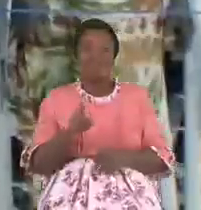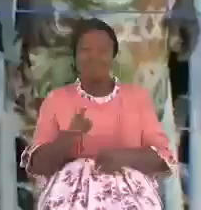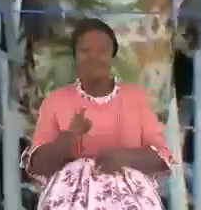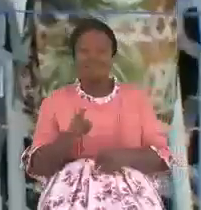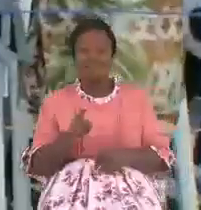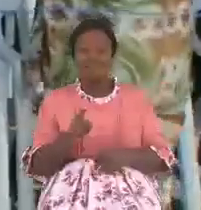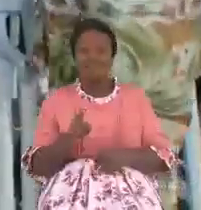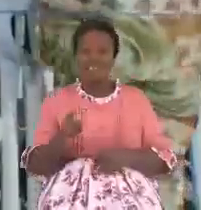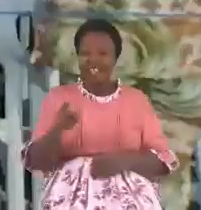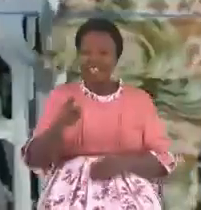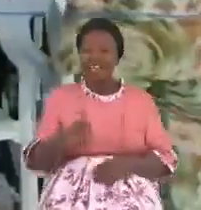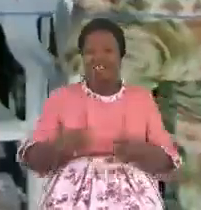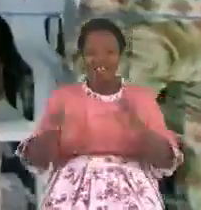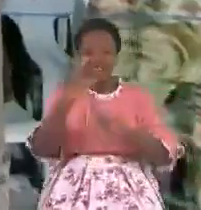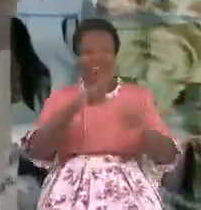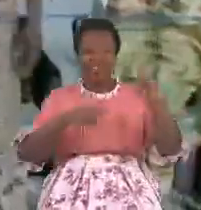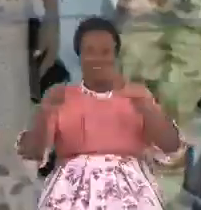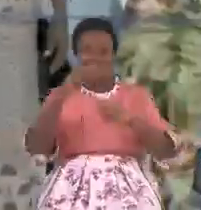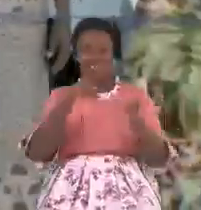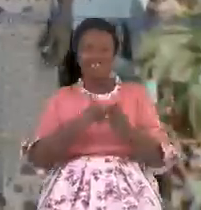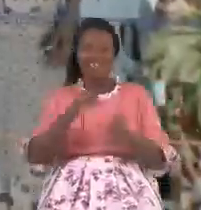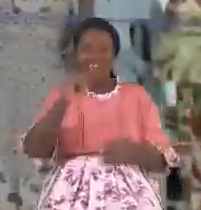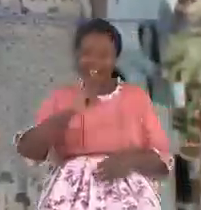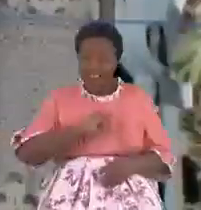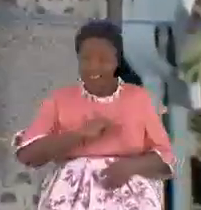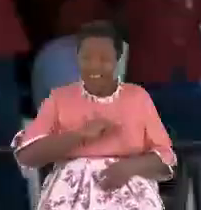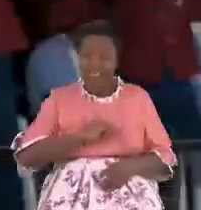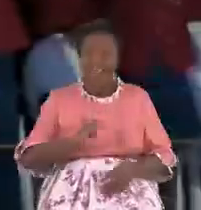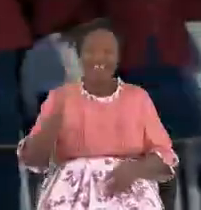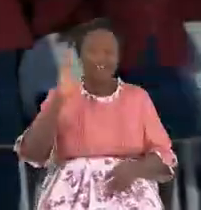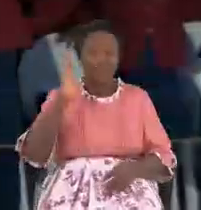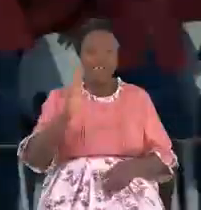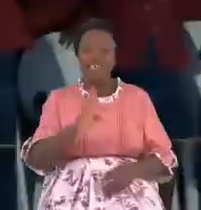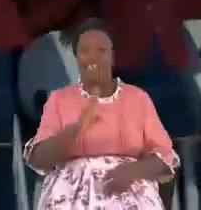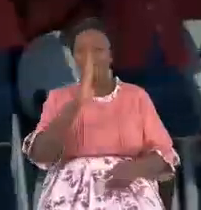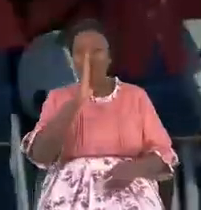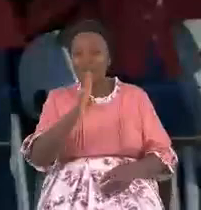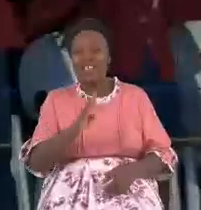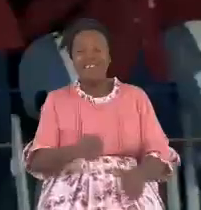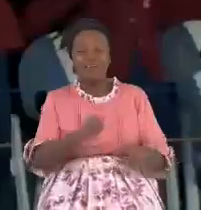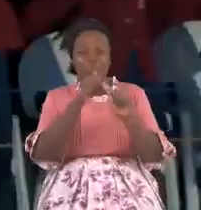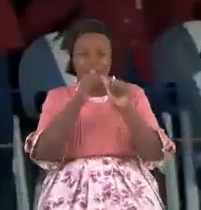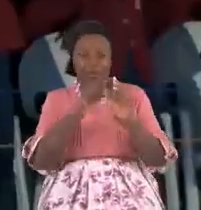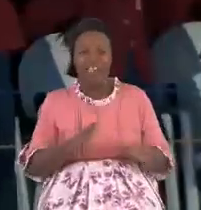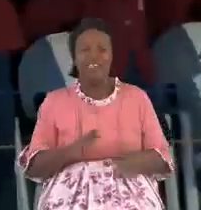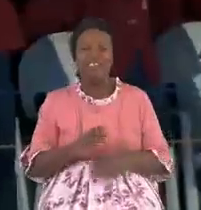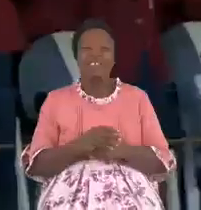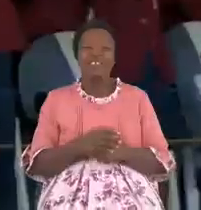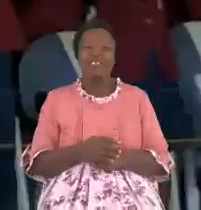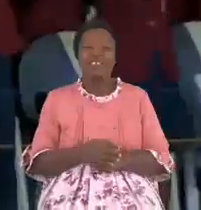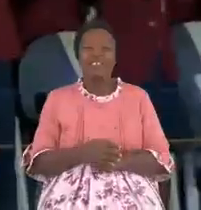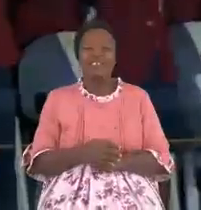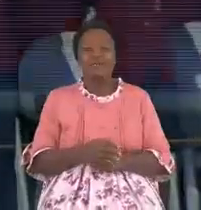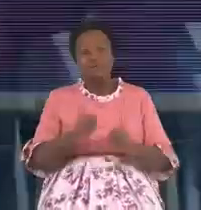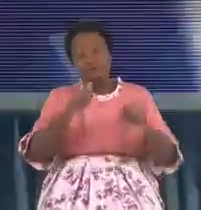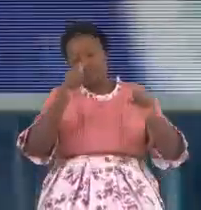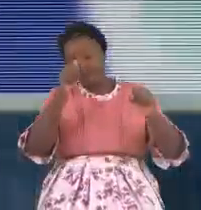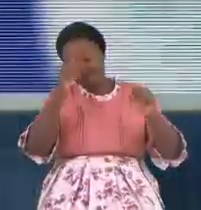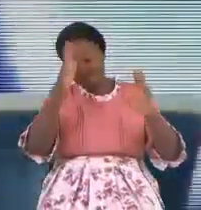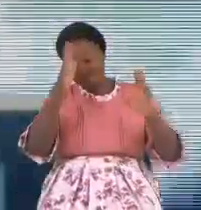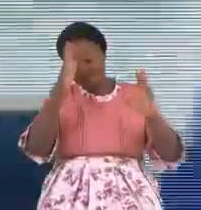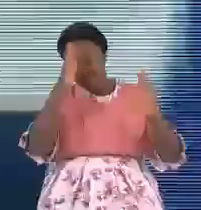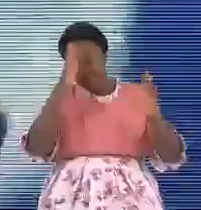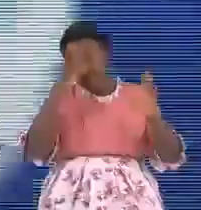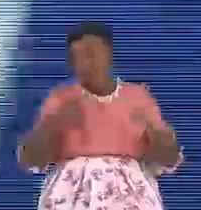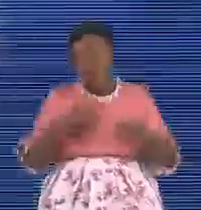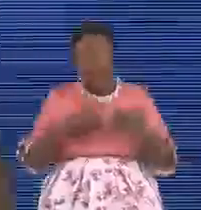i'll be blessed i will be blessed father well thank